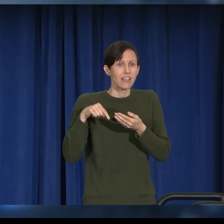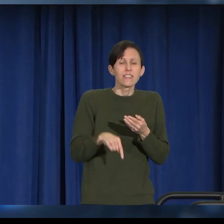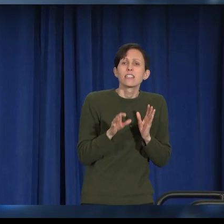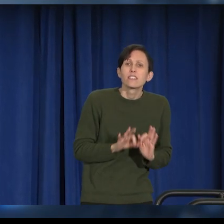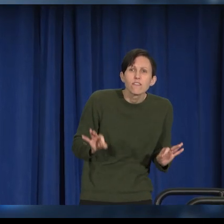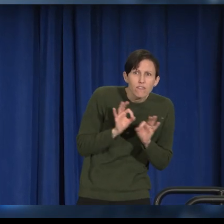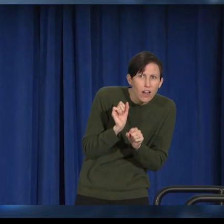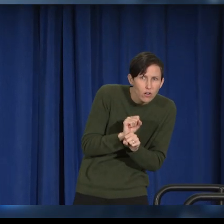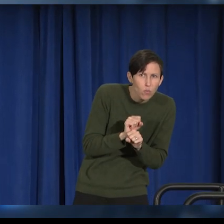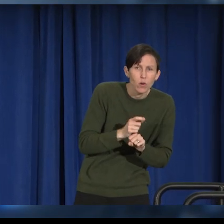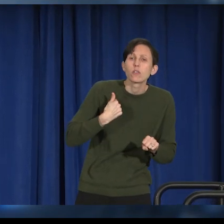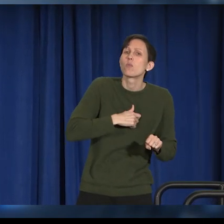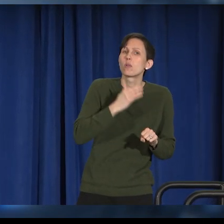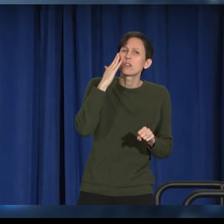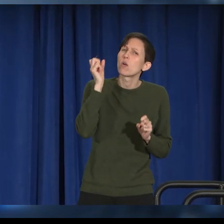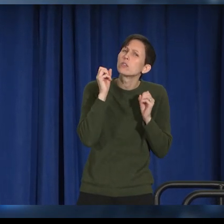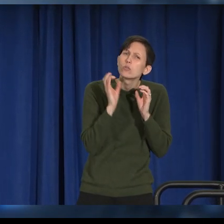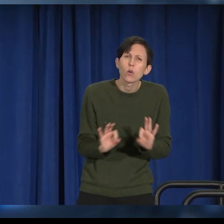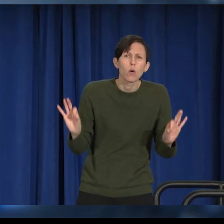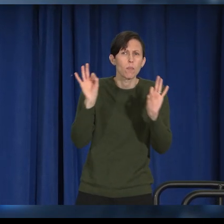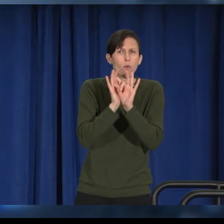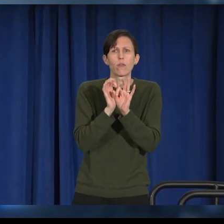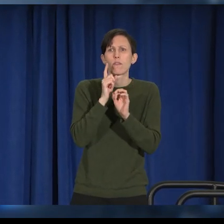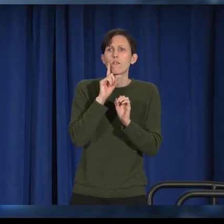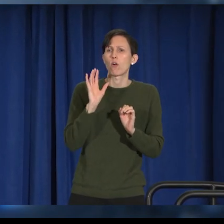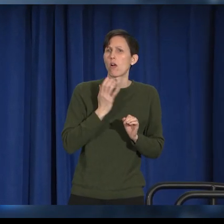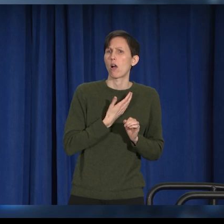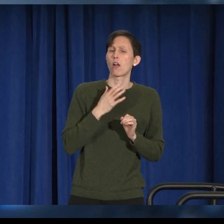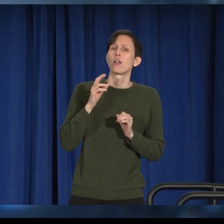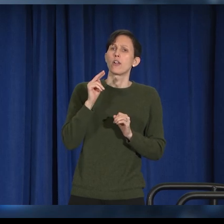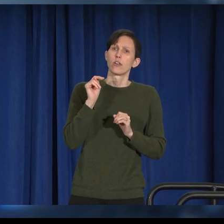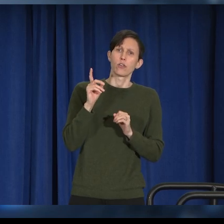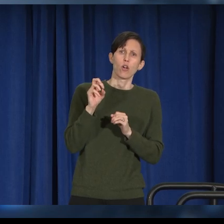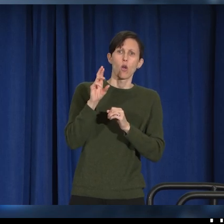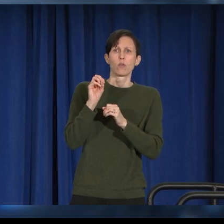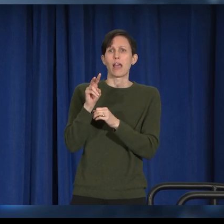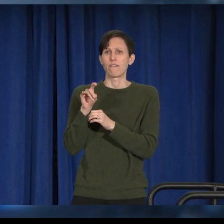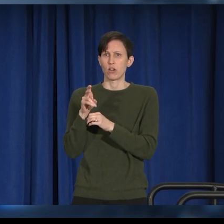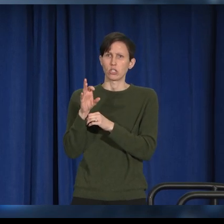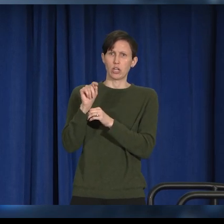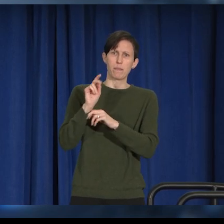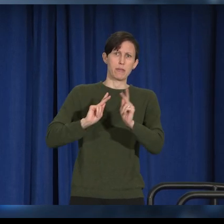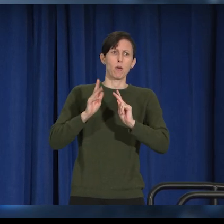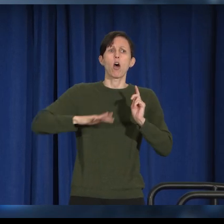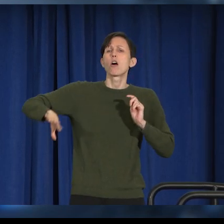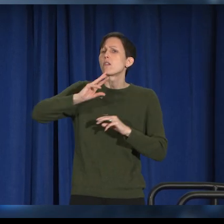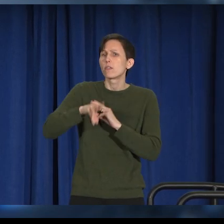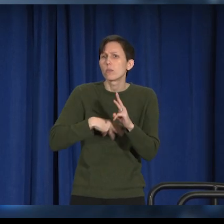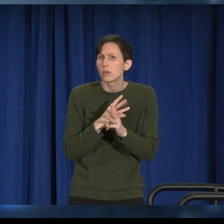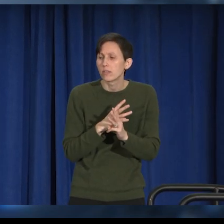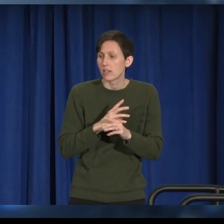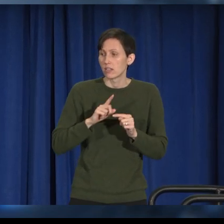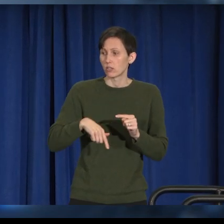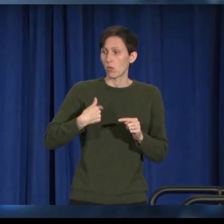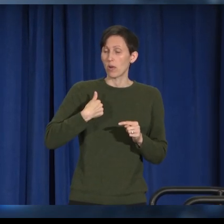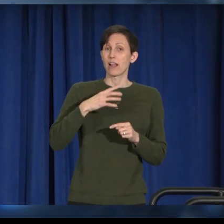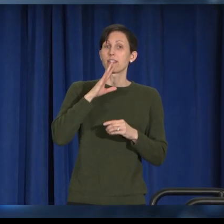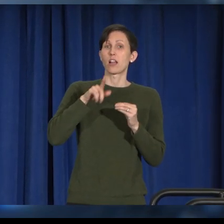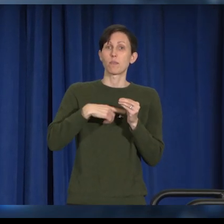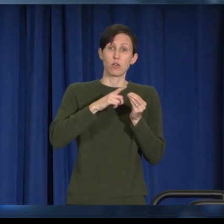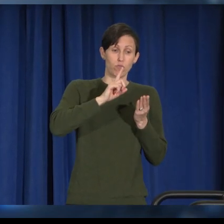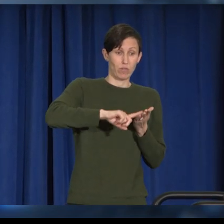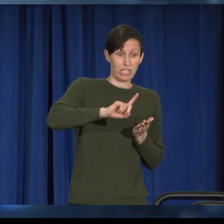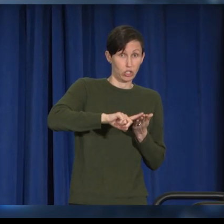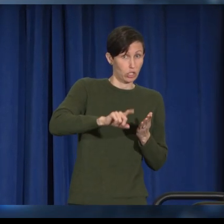is so important to neurodivergent people right around the world. And so when I talk about